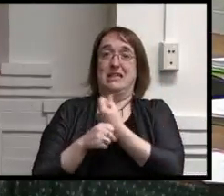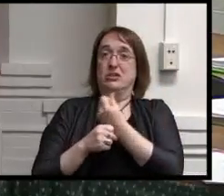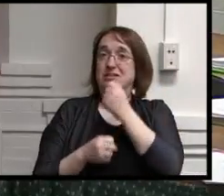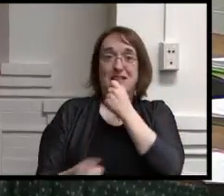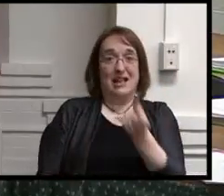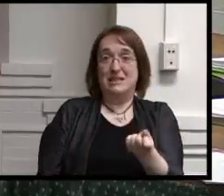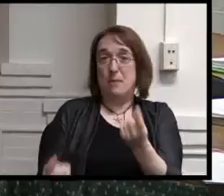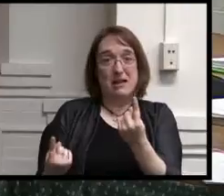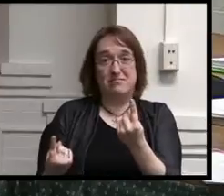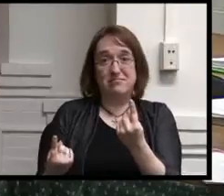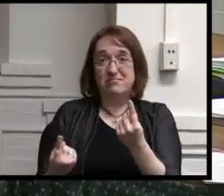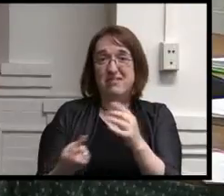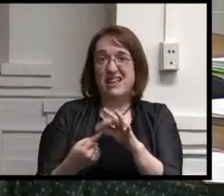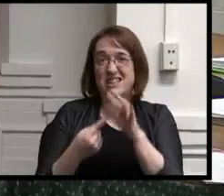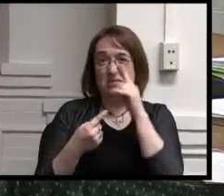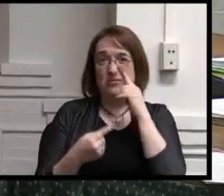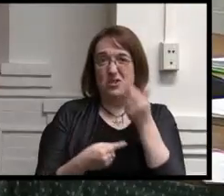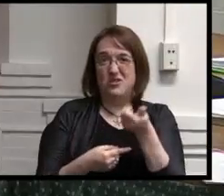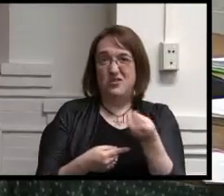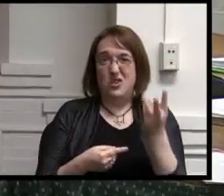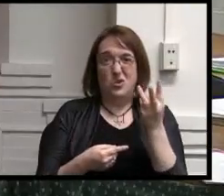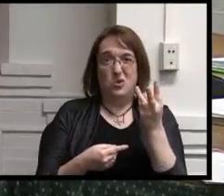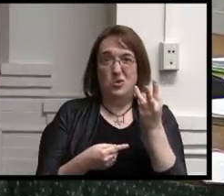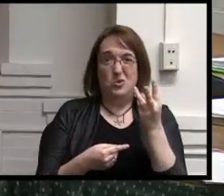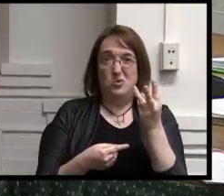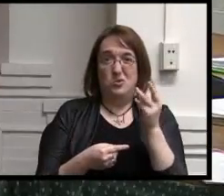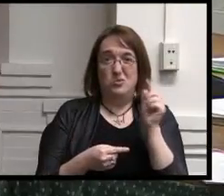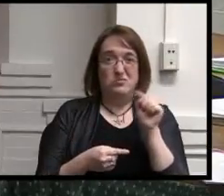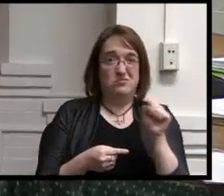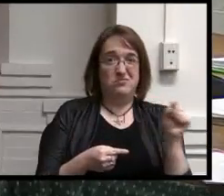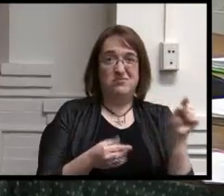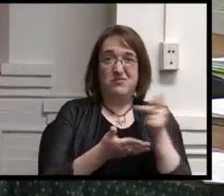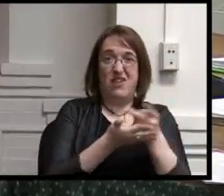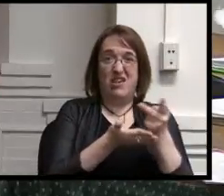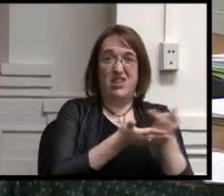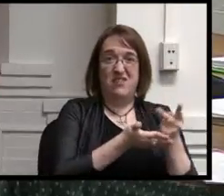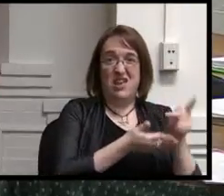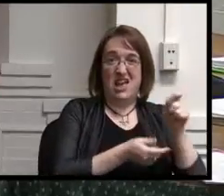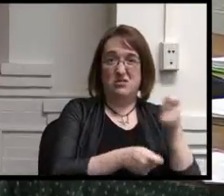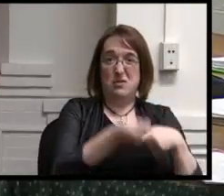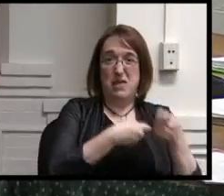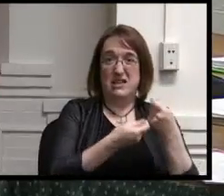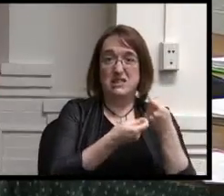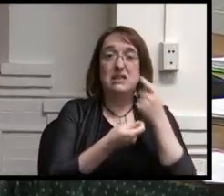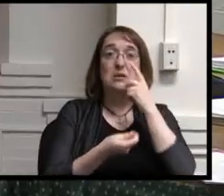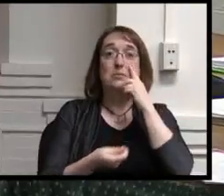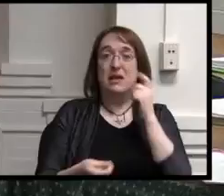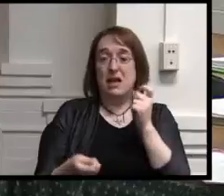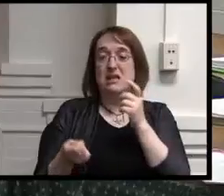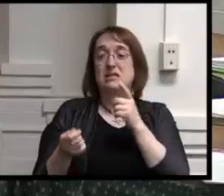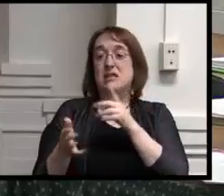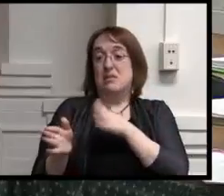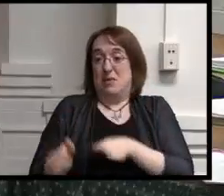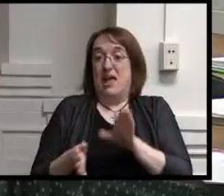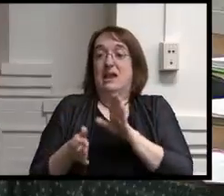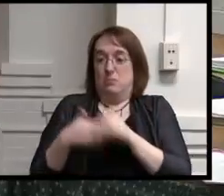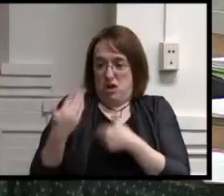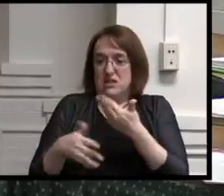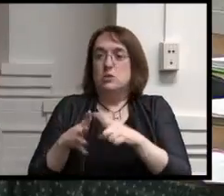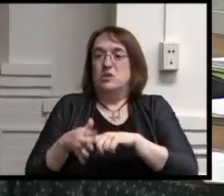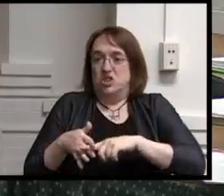spent that except on a few items that have simply failed and had to be replaced because we were in this planning process and we knew that there would